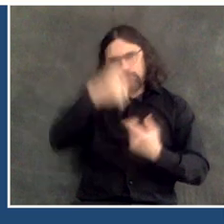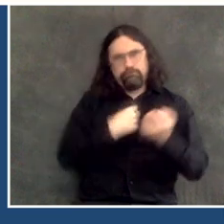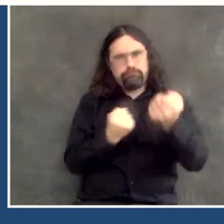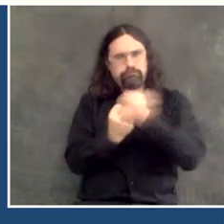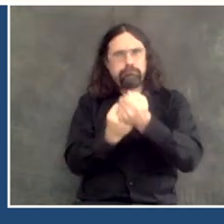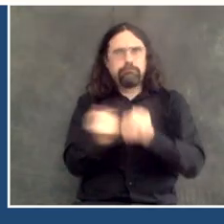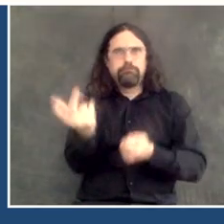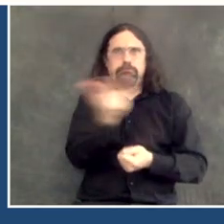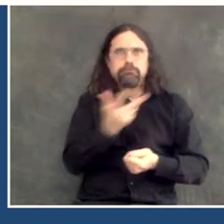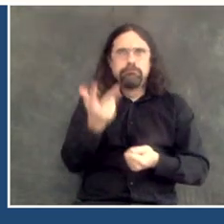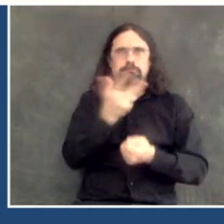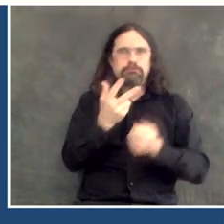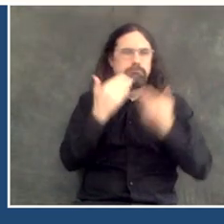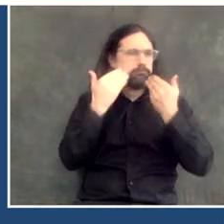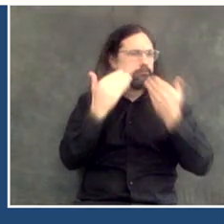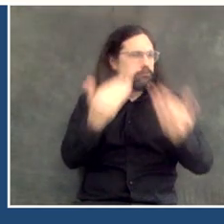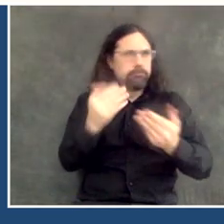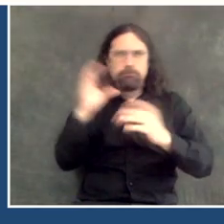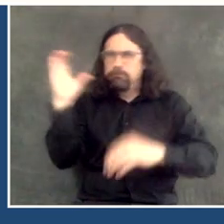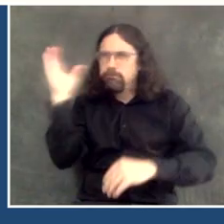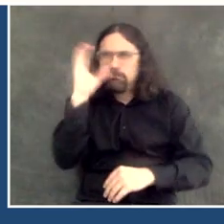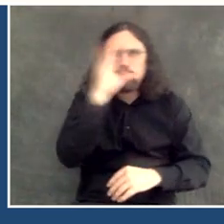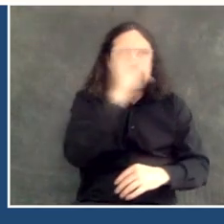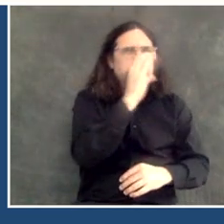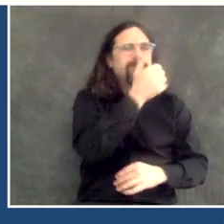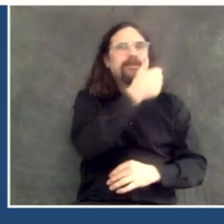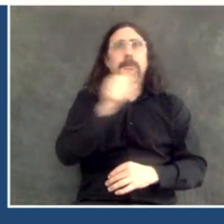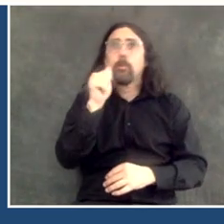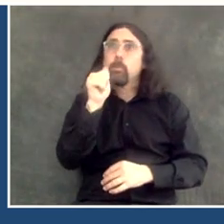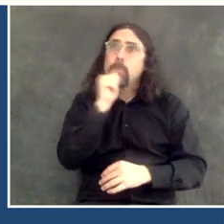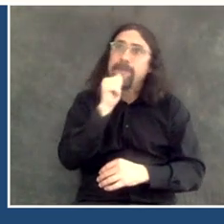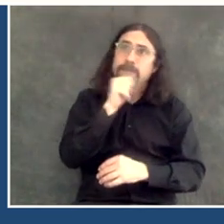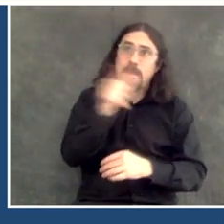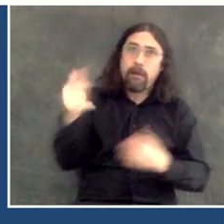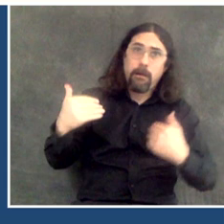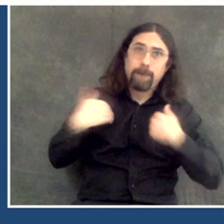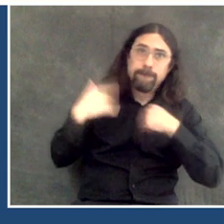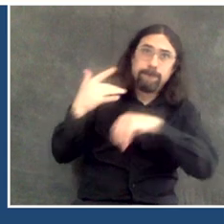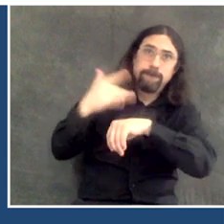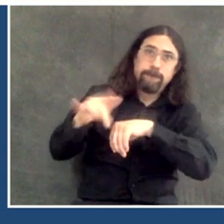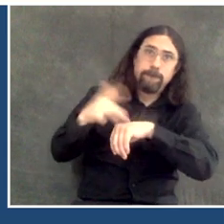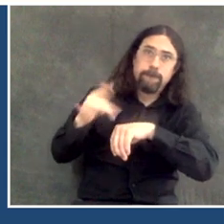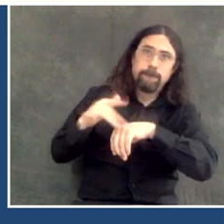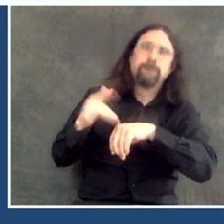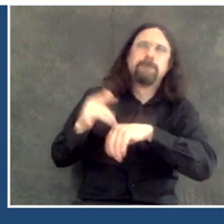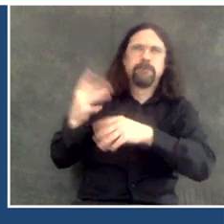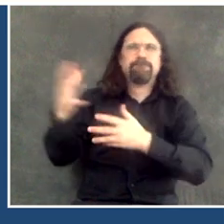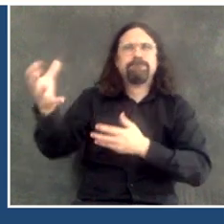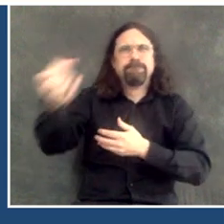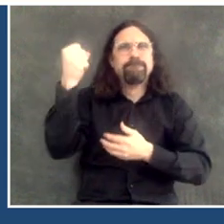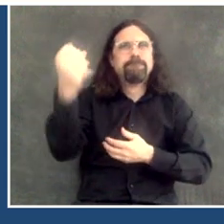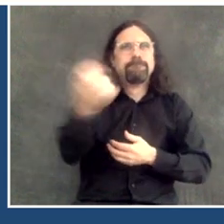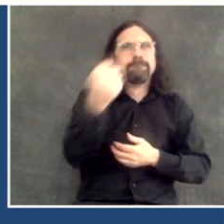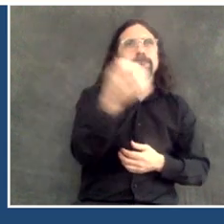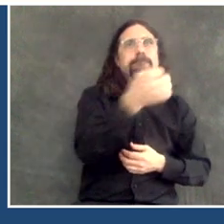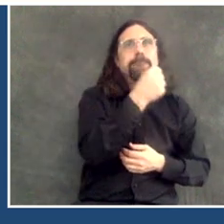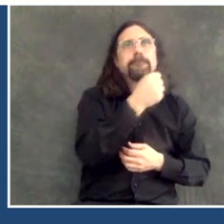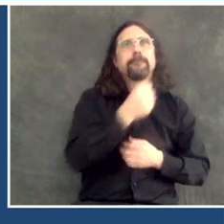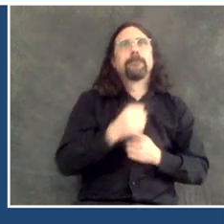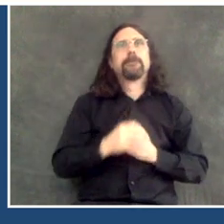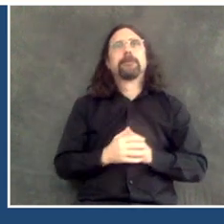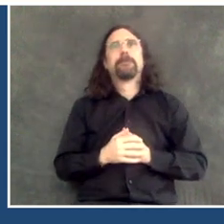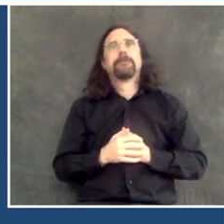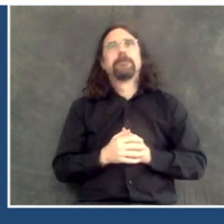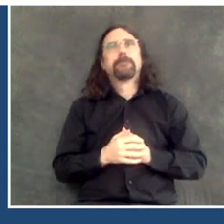am certain many, many companies will comply with the new order readily. In that case, we want our law